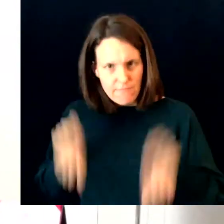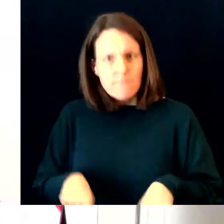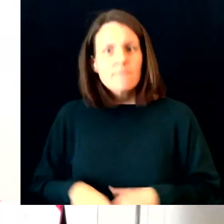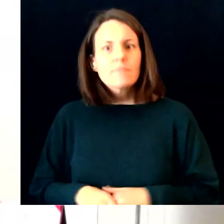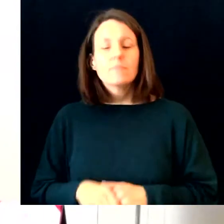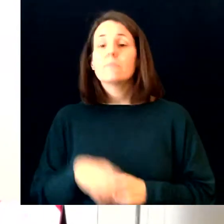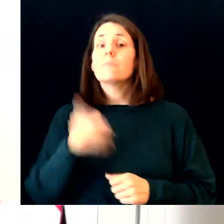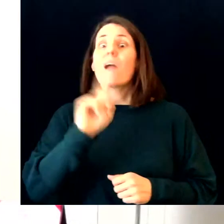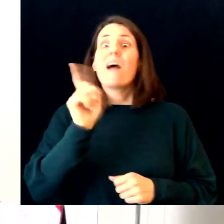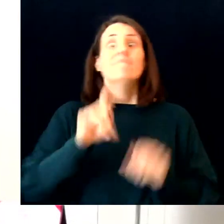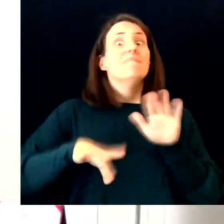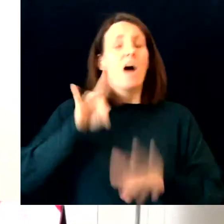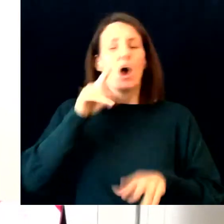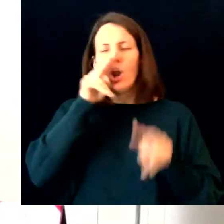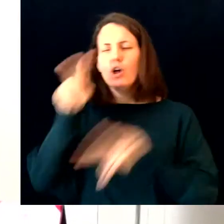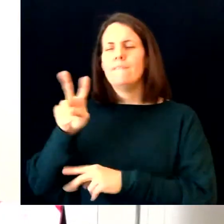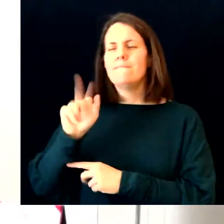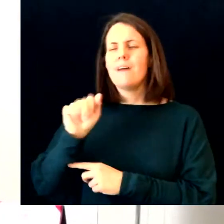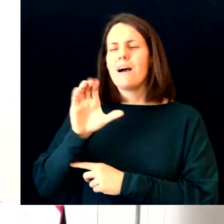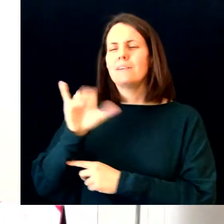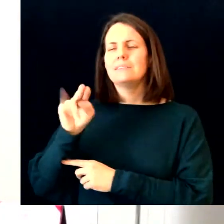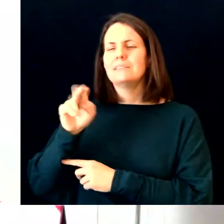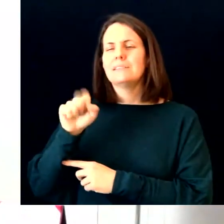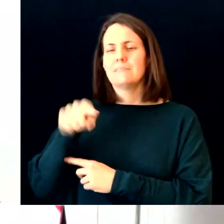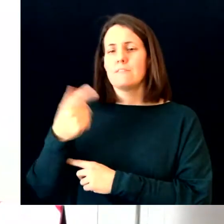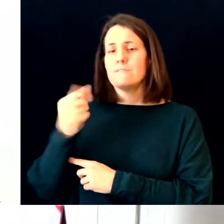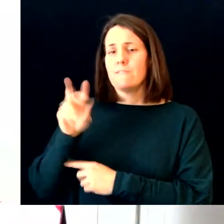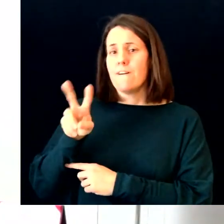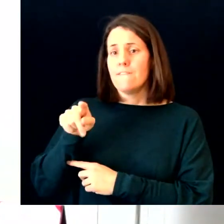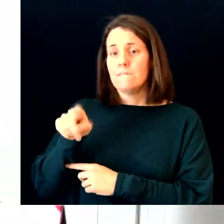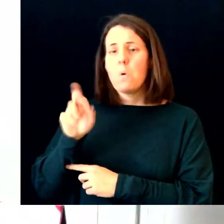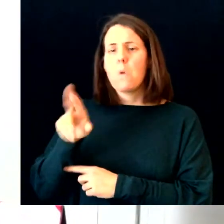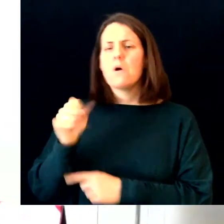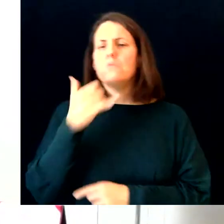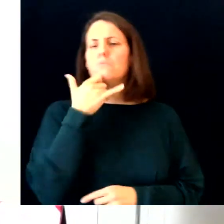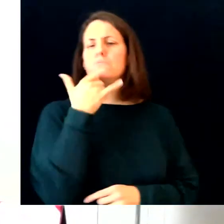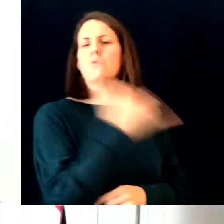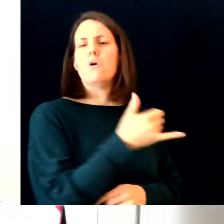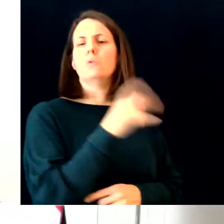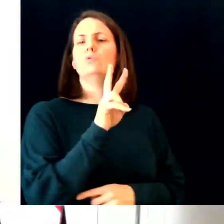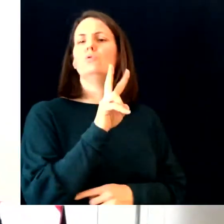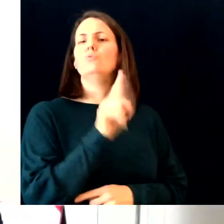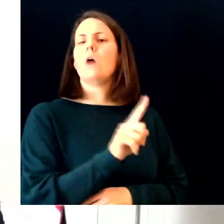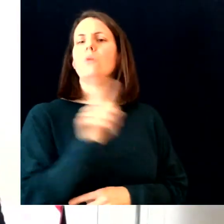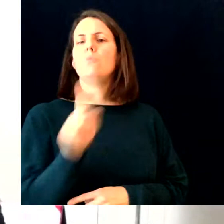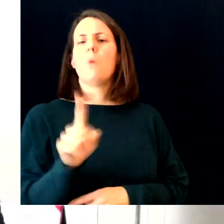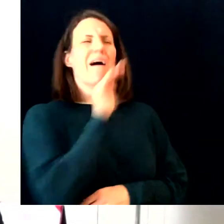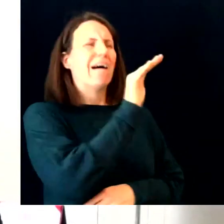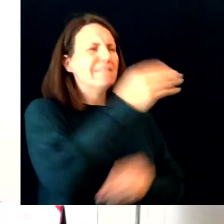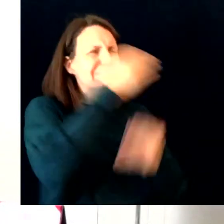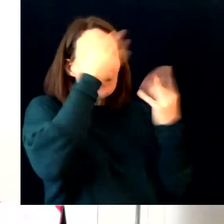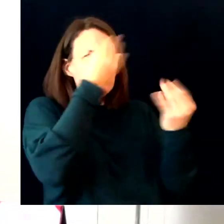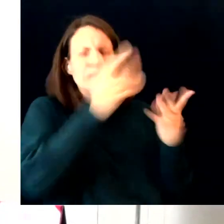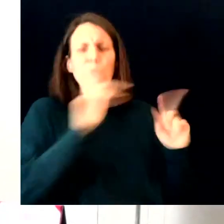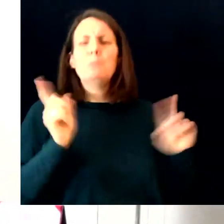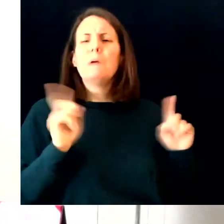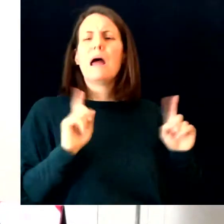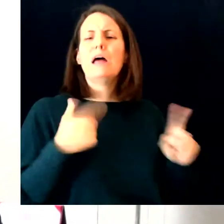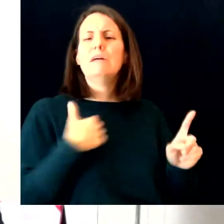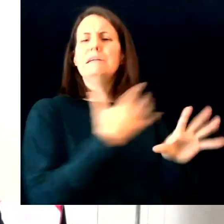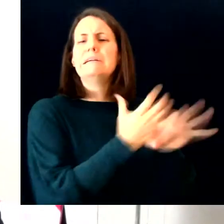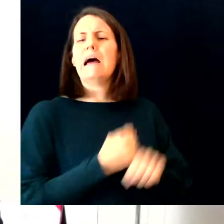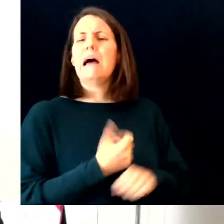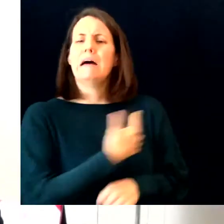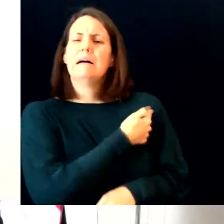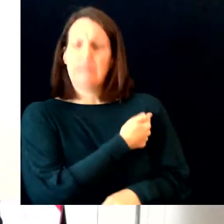scheduling a COVID-19 vaccine appointment, it is also a great opportunity to make sure your child has gotten their flu shot for